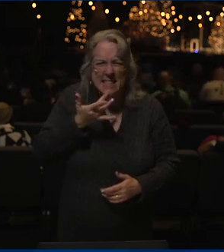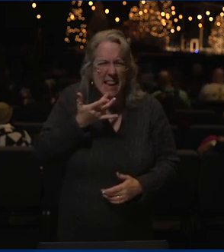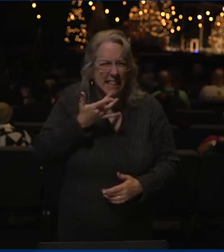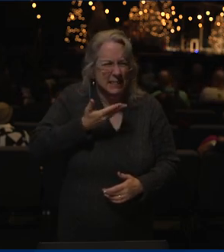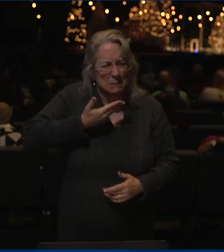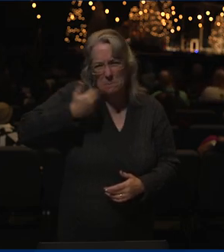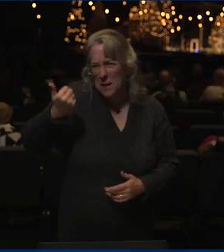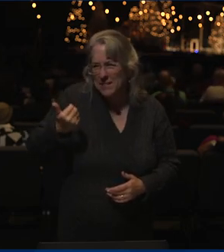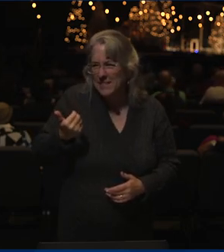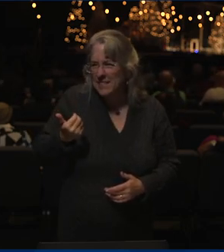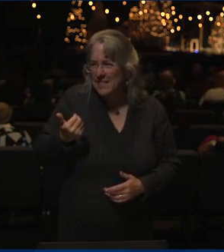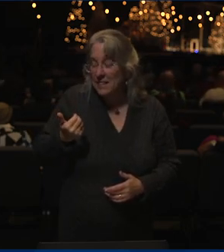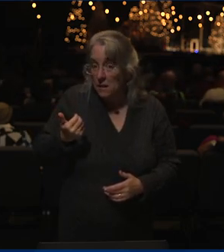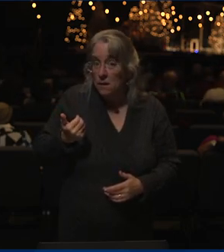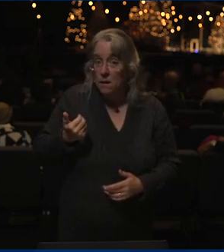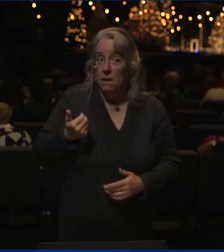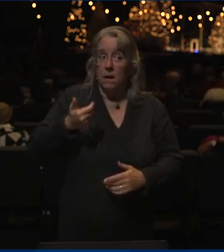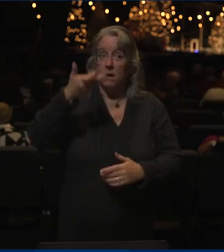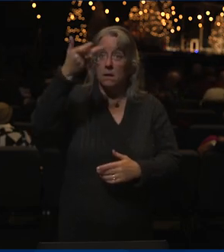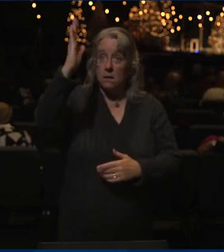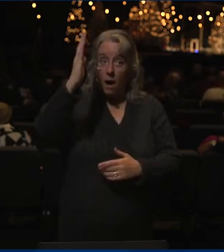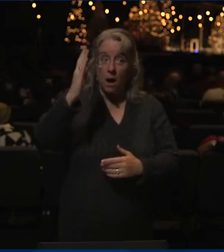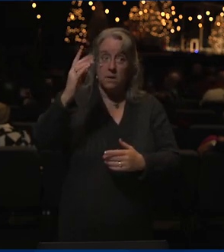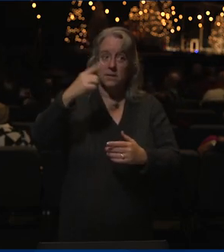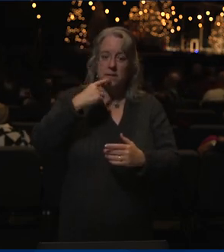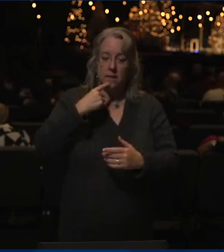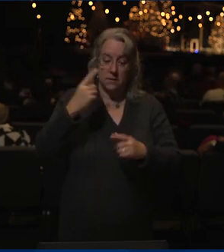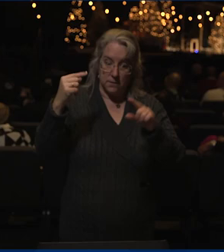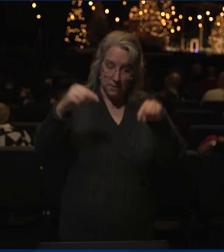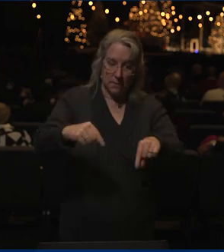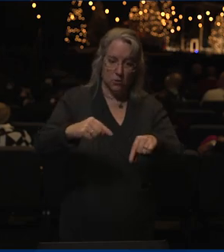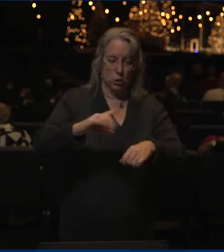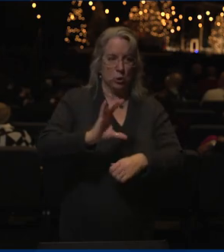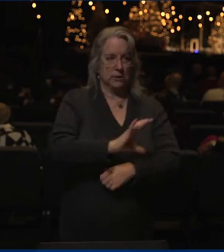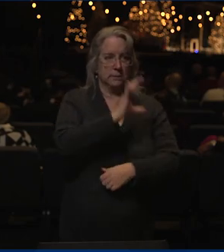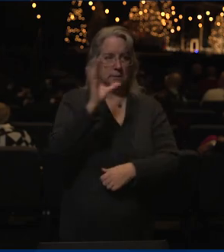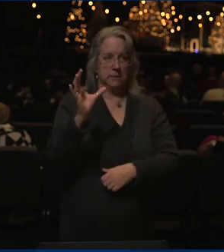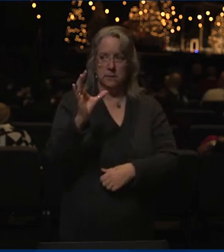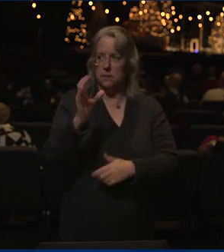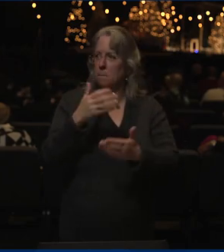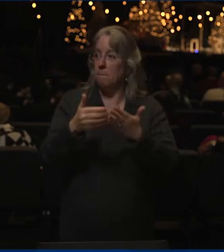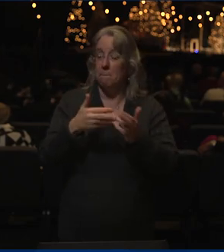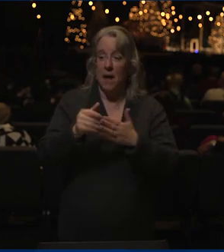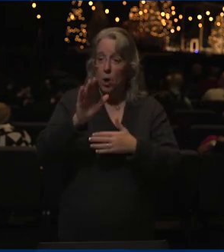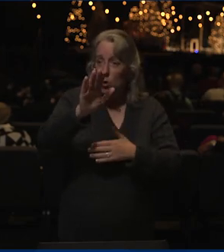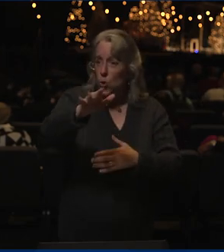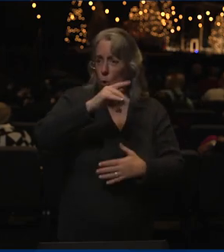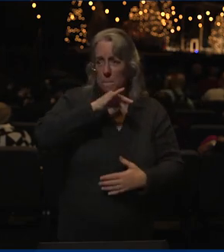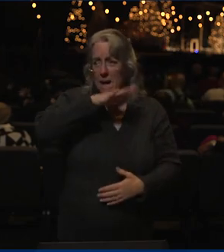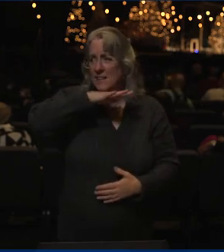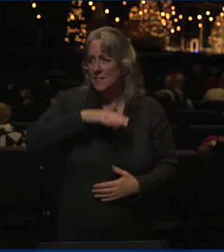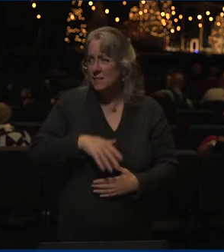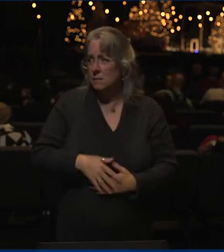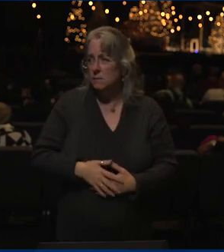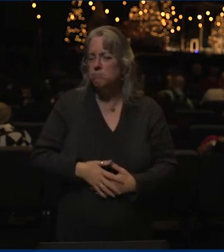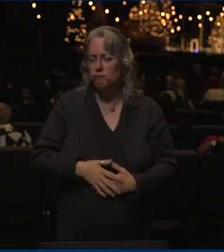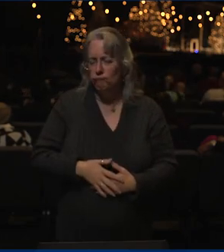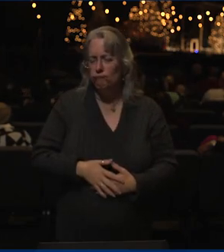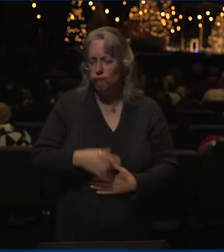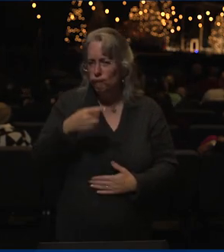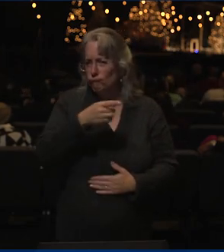God comes to us as Christmas, and it doesn't matter what kind of messiness you have, you are his